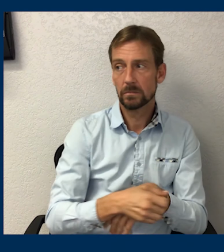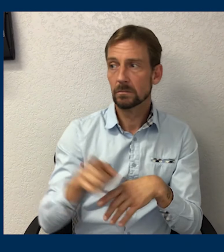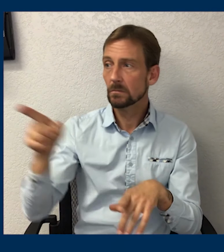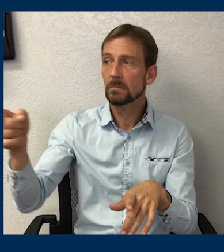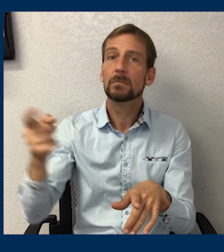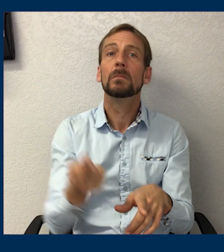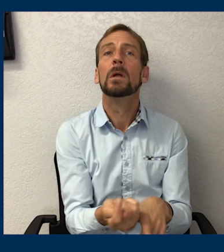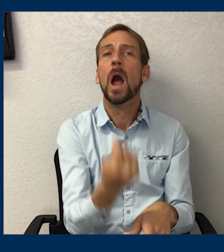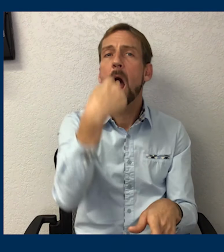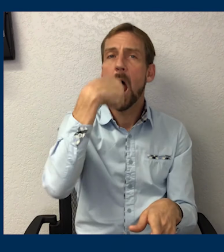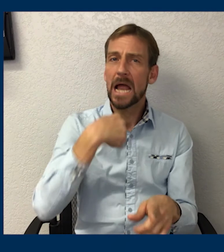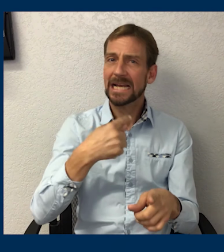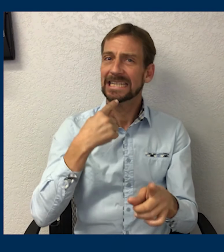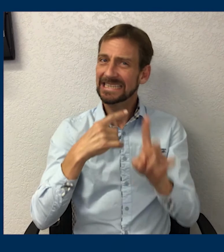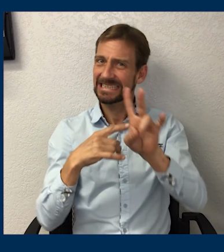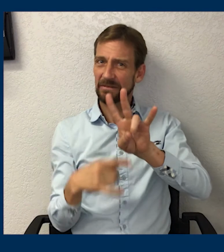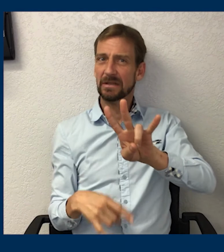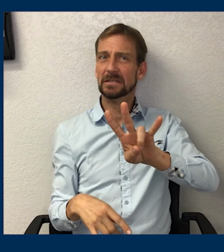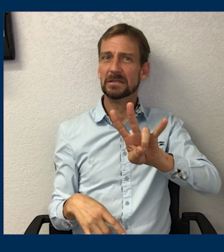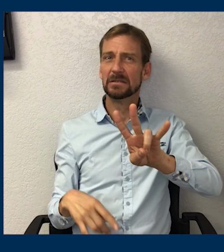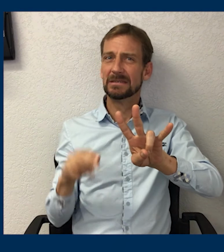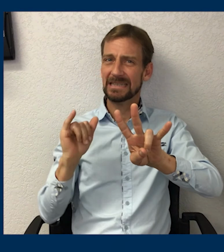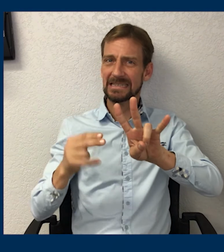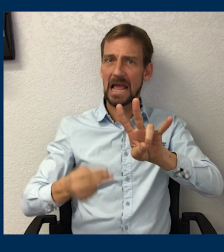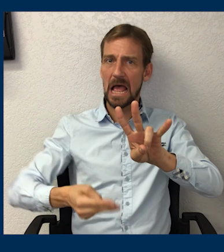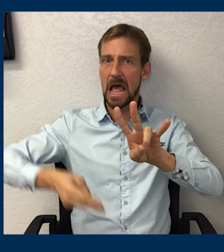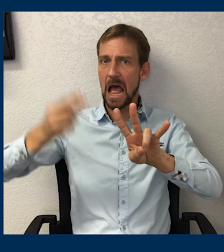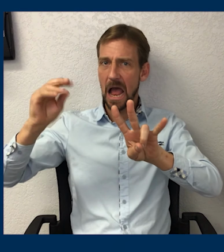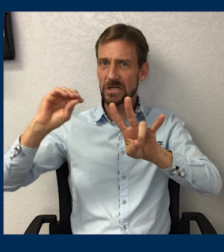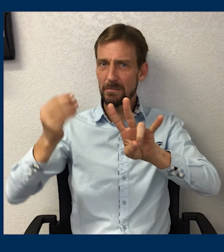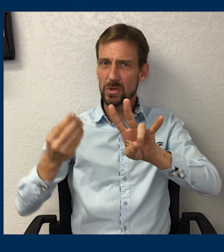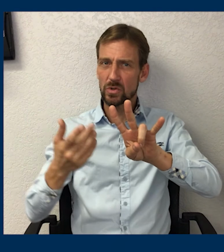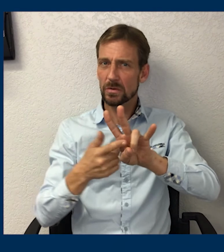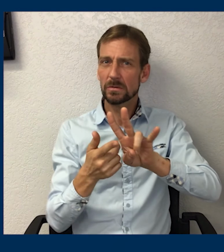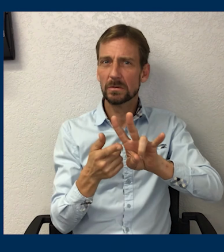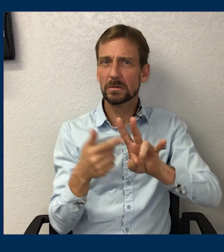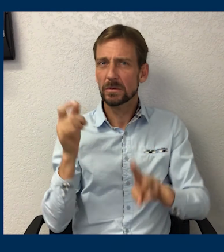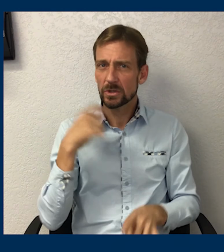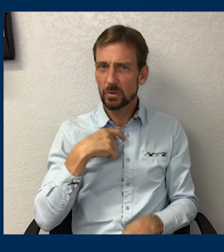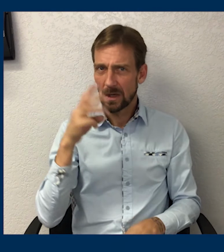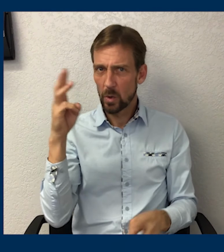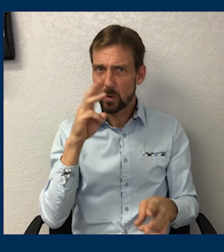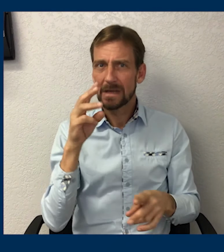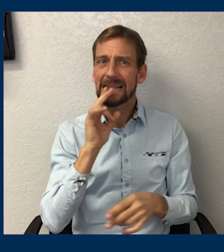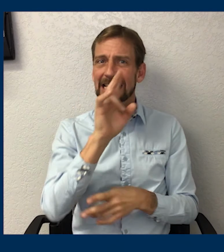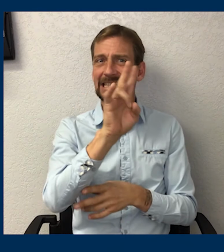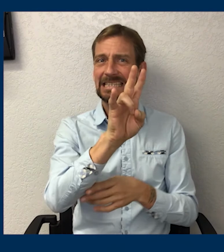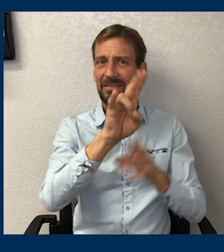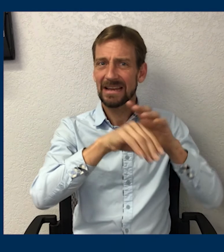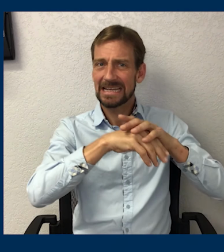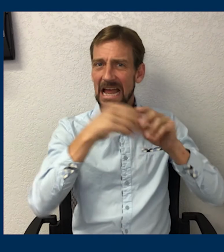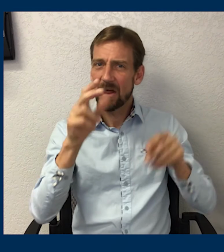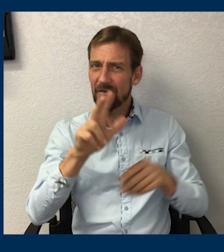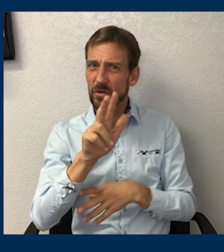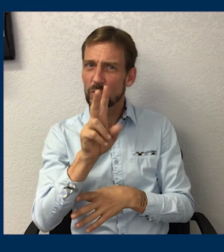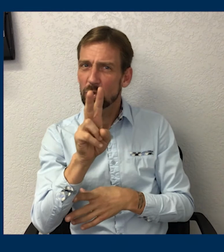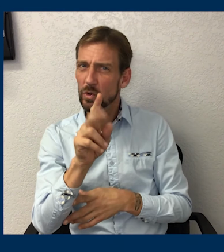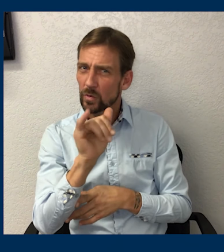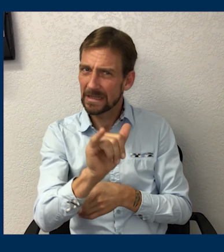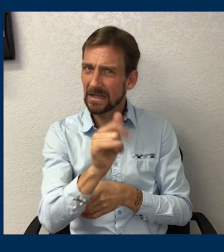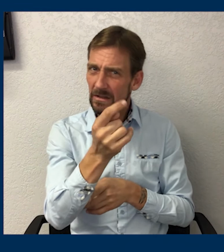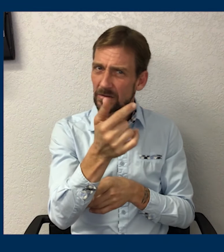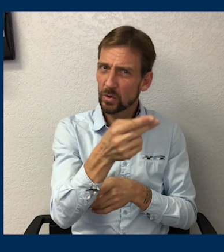intubations, 7, that seems like a high number. Should we be worried about? 7 of the 32? Yeah, that seems kind of high.